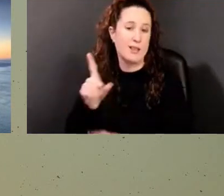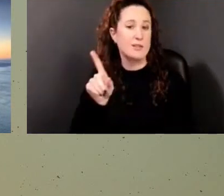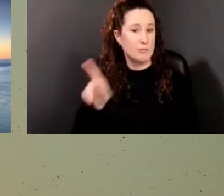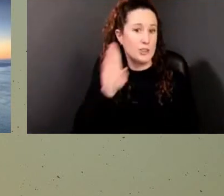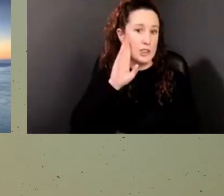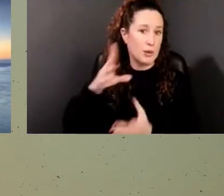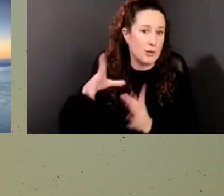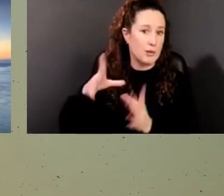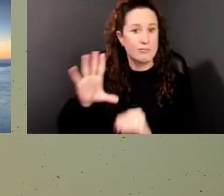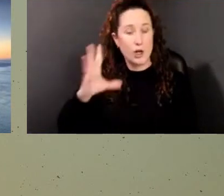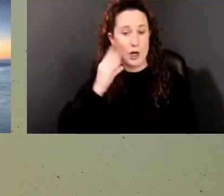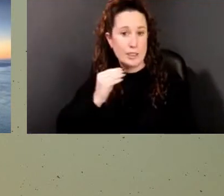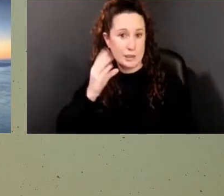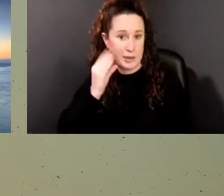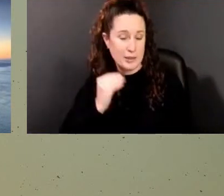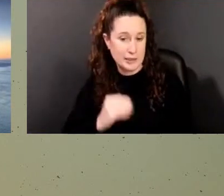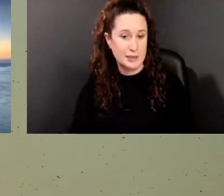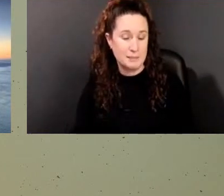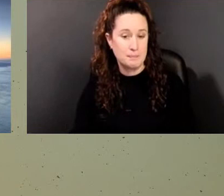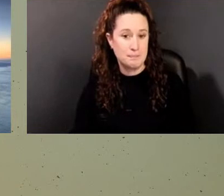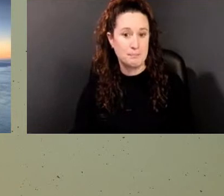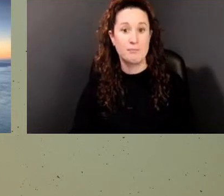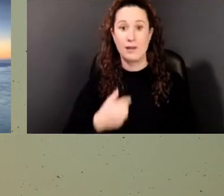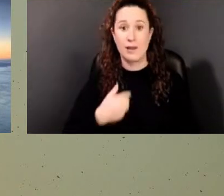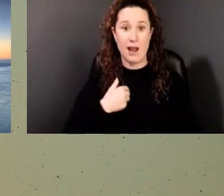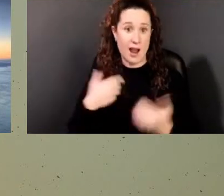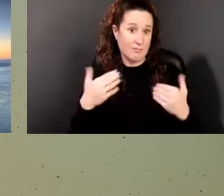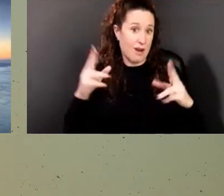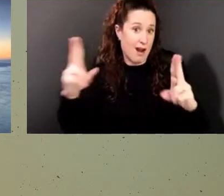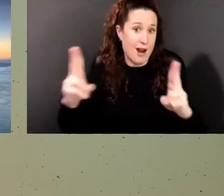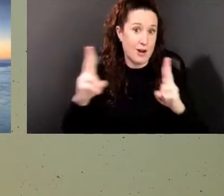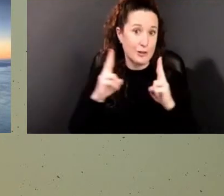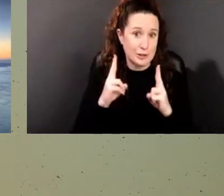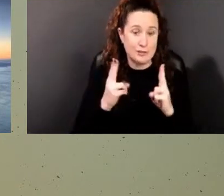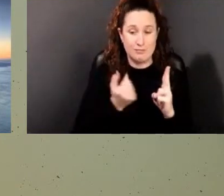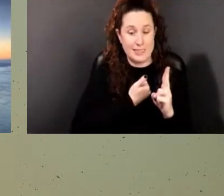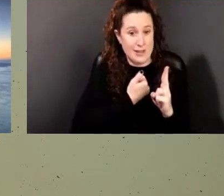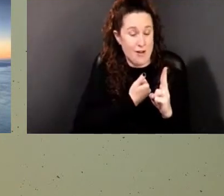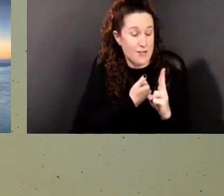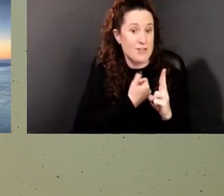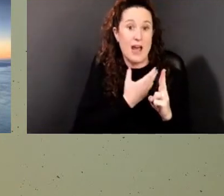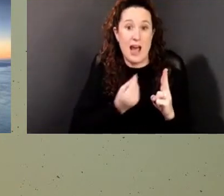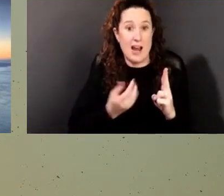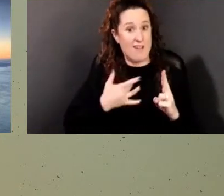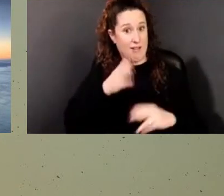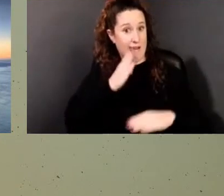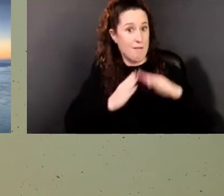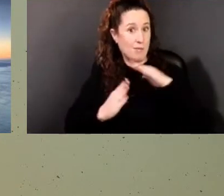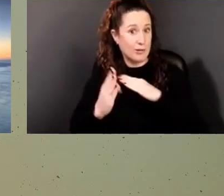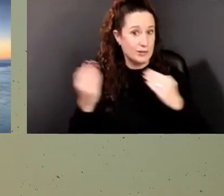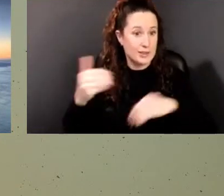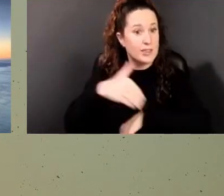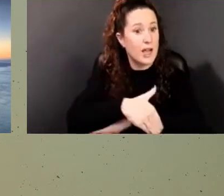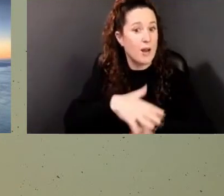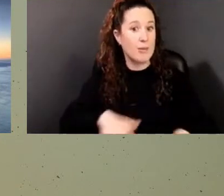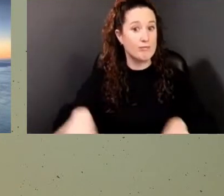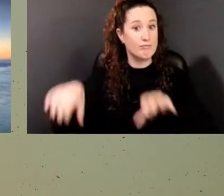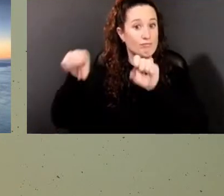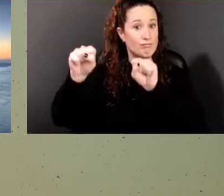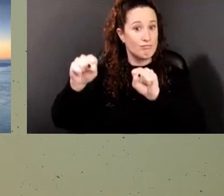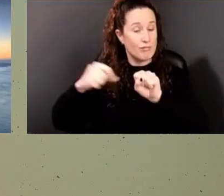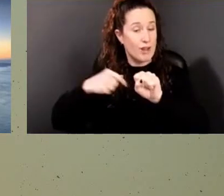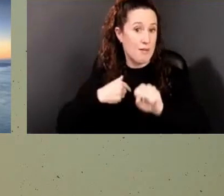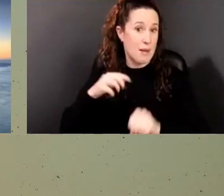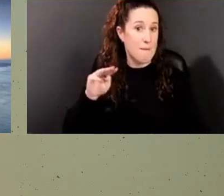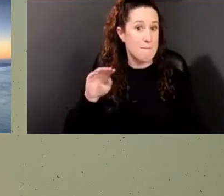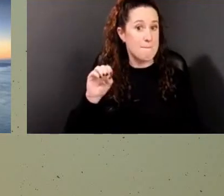experience there. So I'm honored, frankly, and humbled to be the moderator tonight. My job is to keep